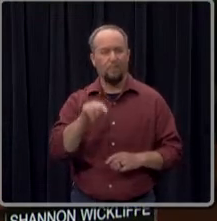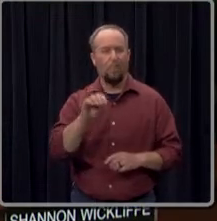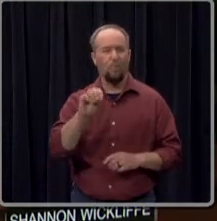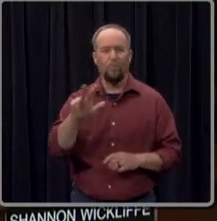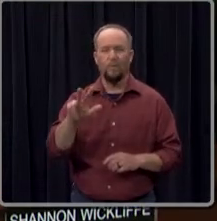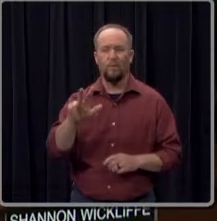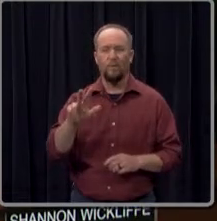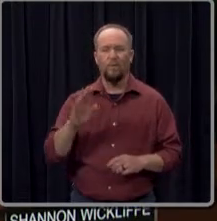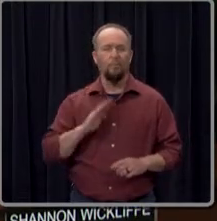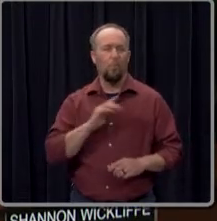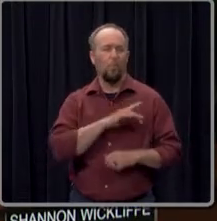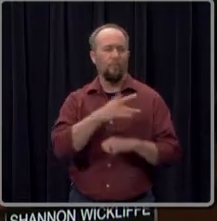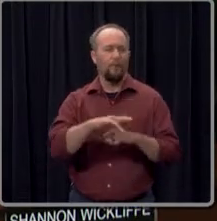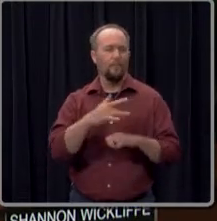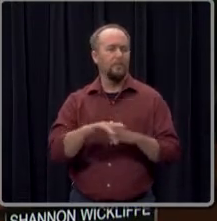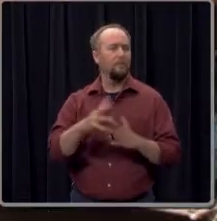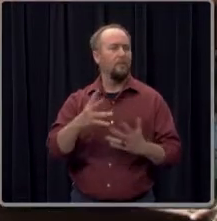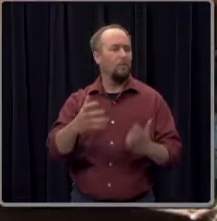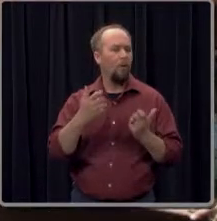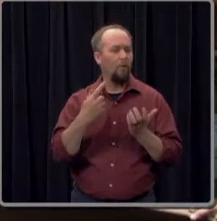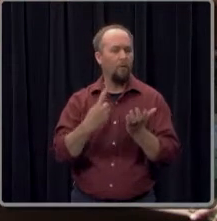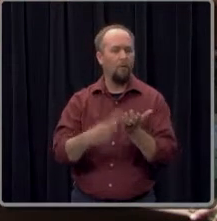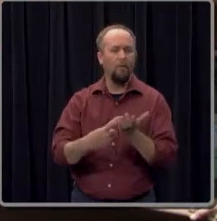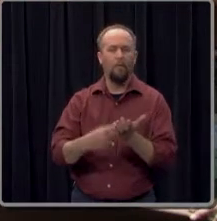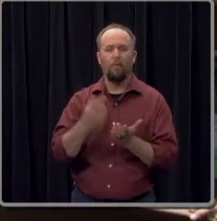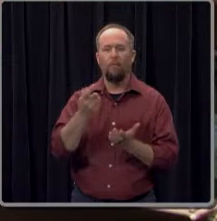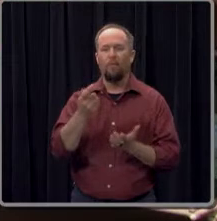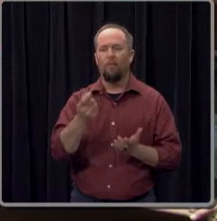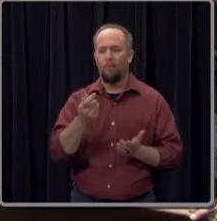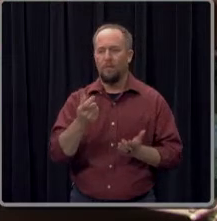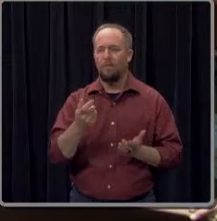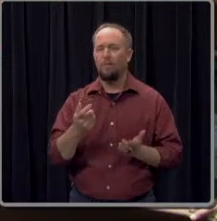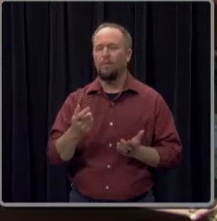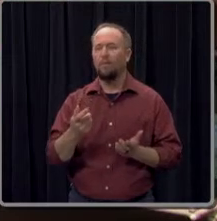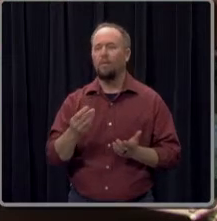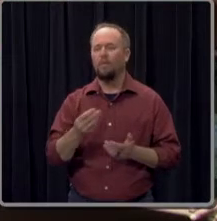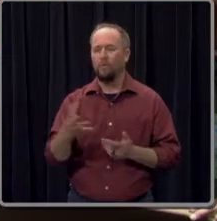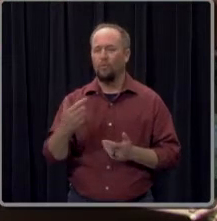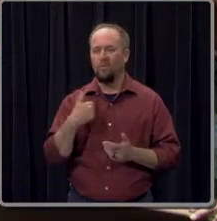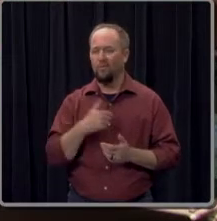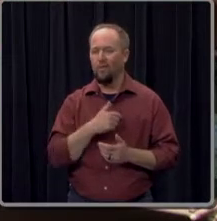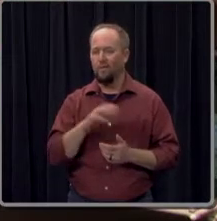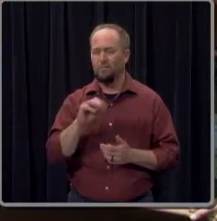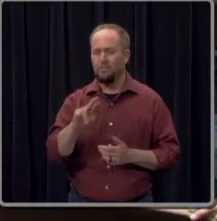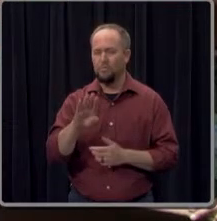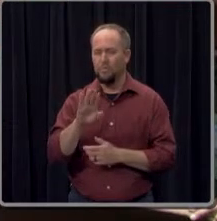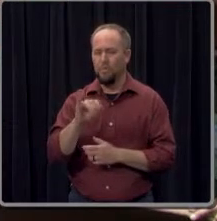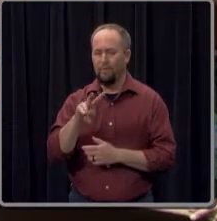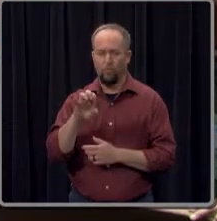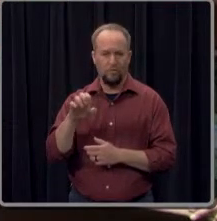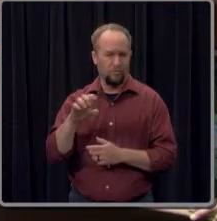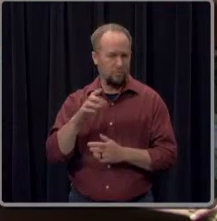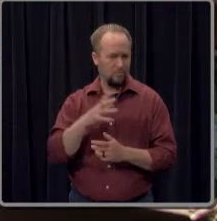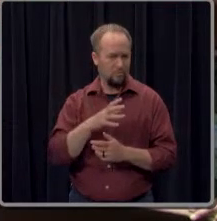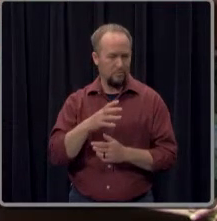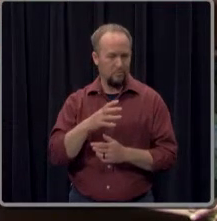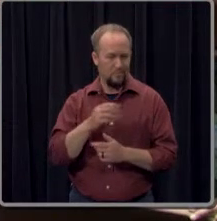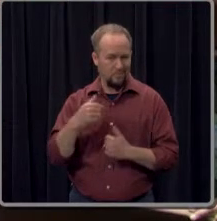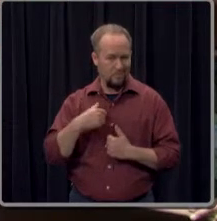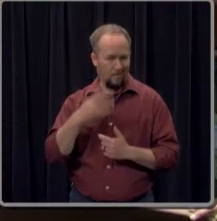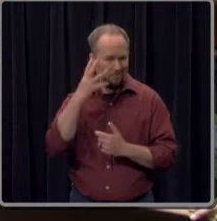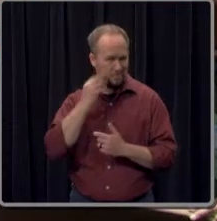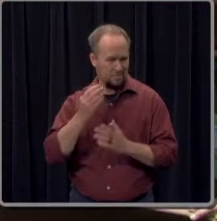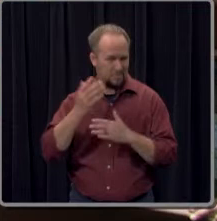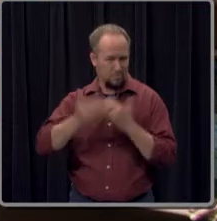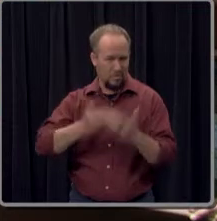8.03, board vacancy. I just want to talk about this a little bit. A couple of us, Mr. Beveridge and I, have actually gone through this process